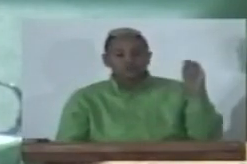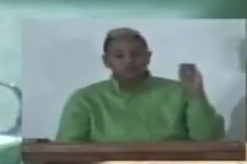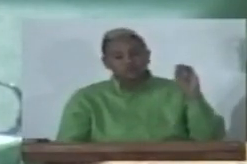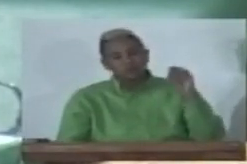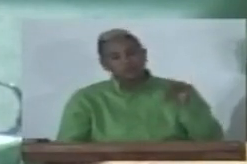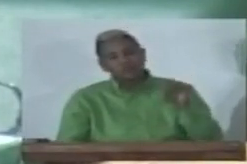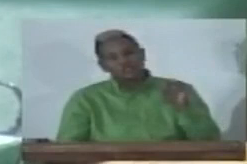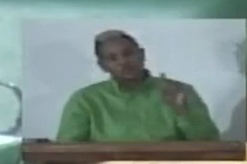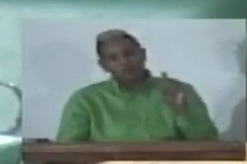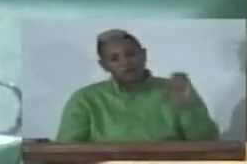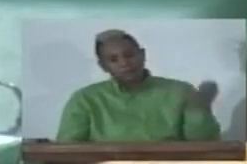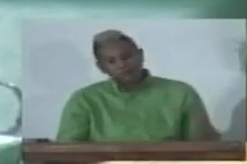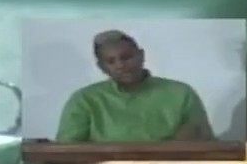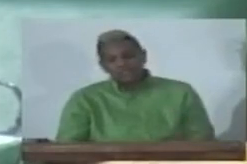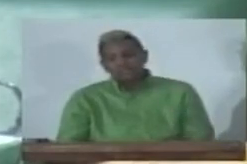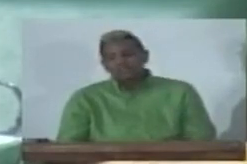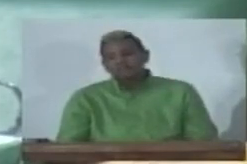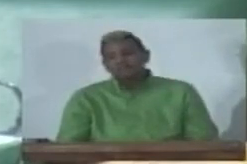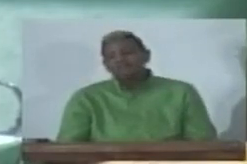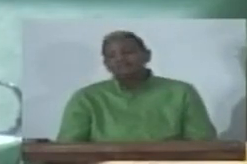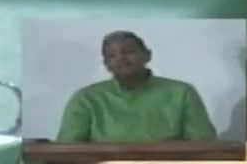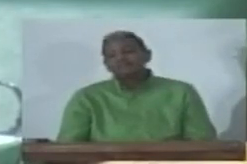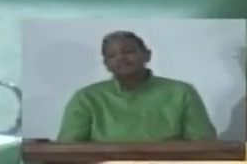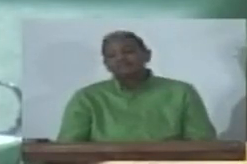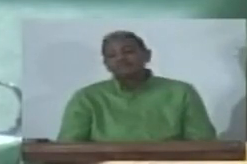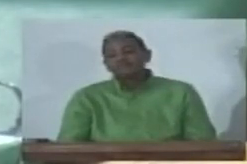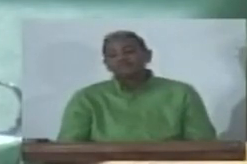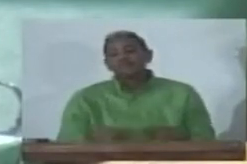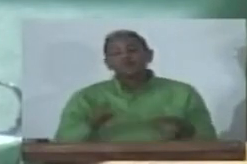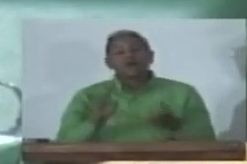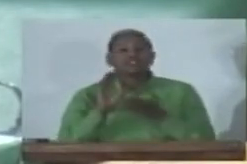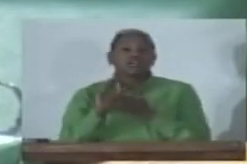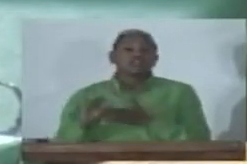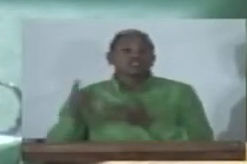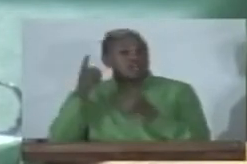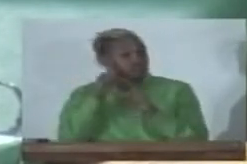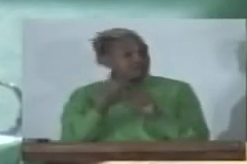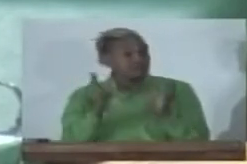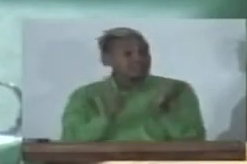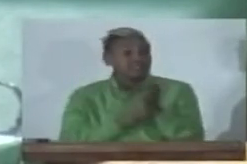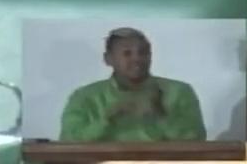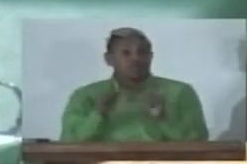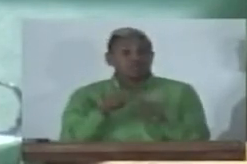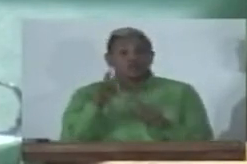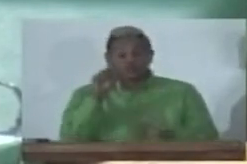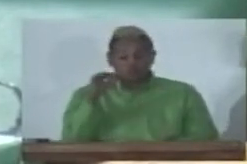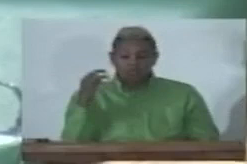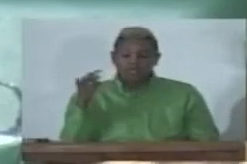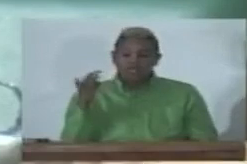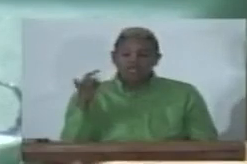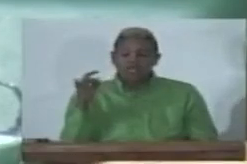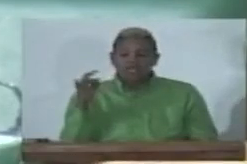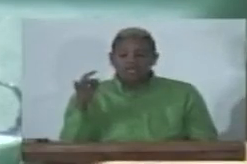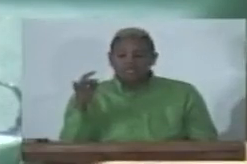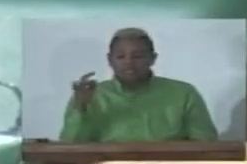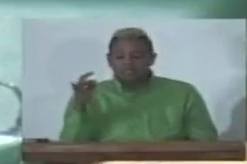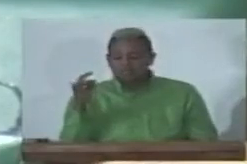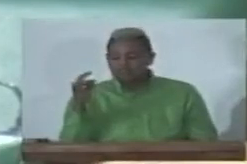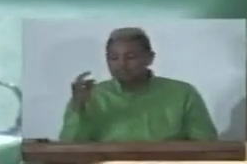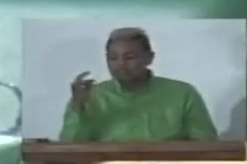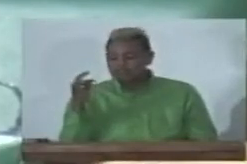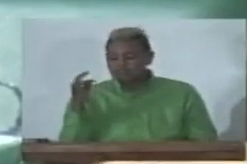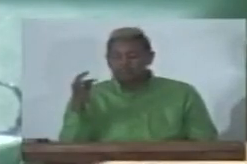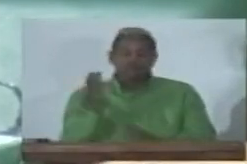0.01%. Now, whilst the concession agreement was signed in 2018, you know, we have a year,